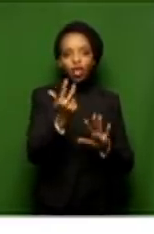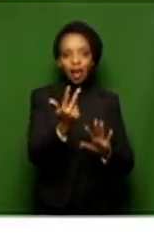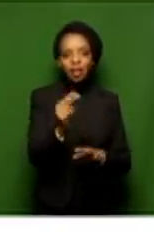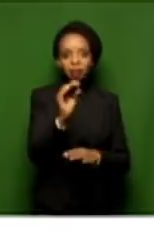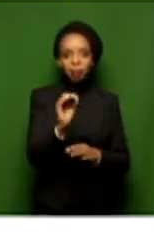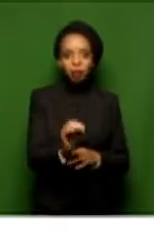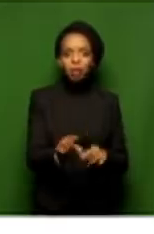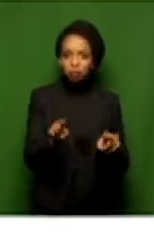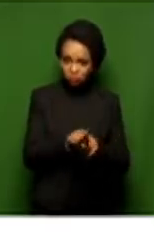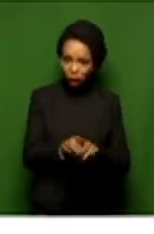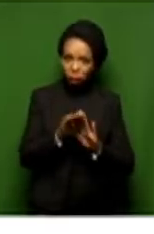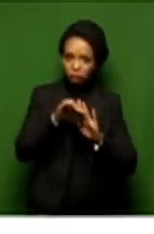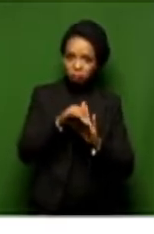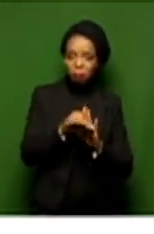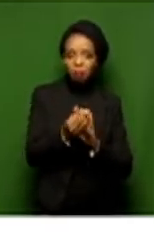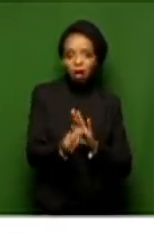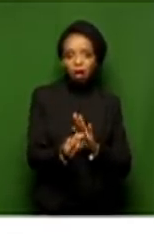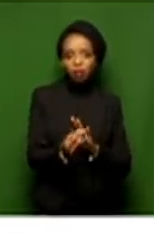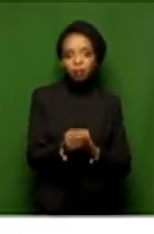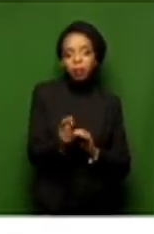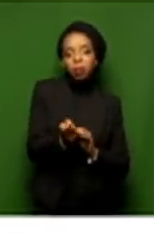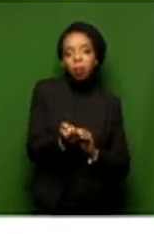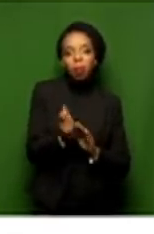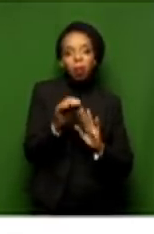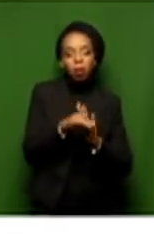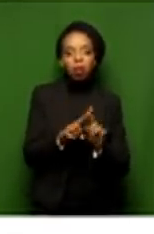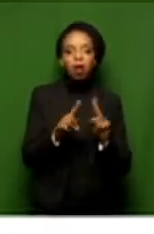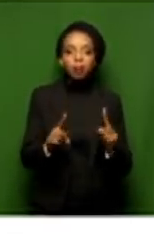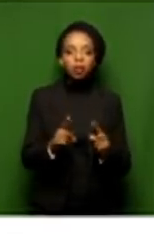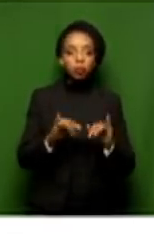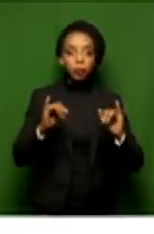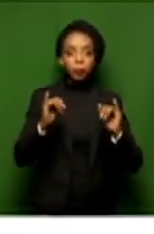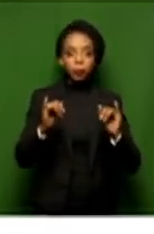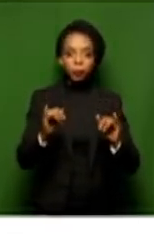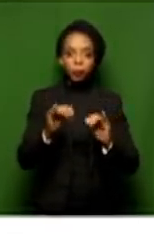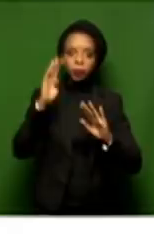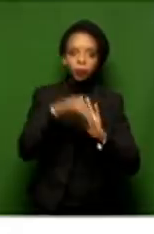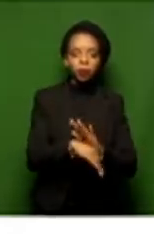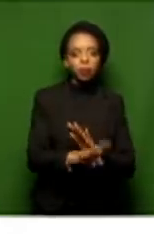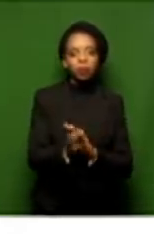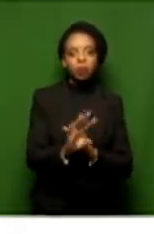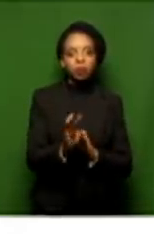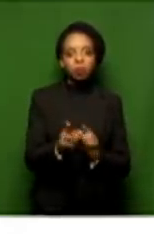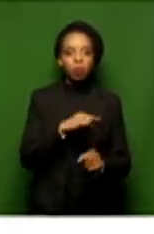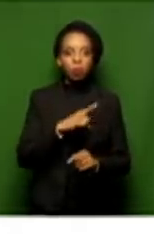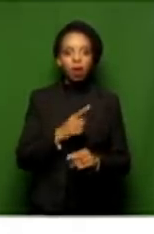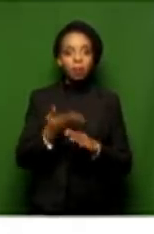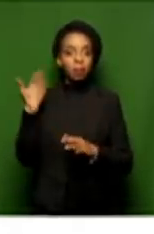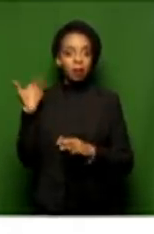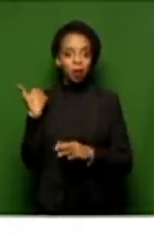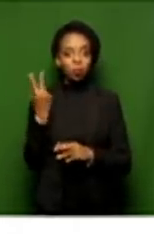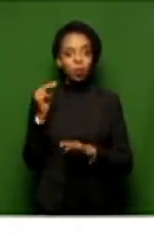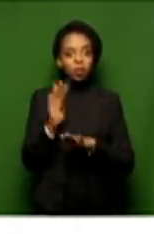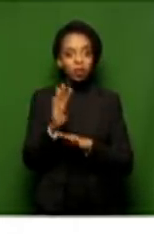21.8%. Marginal drop for them as well. Correct. Marginal, but they seem to be holding steady at that sort of 21-22%